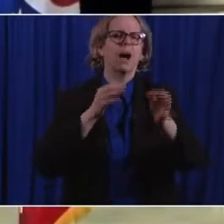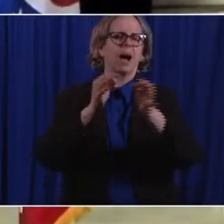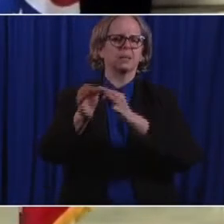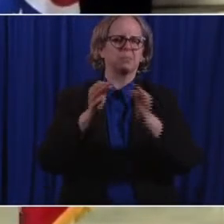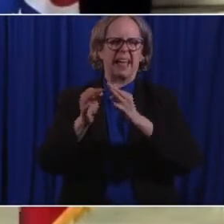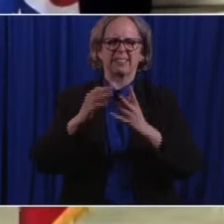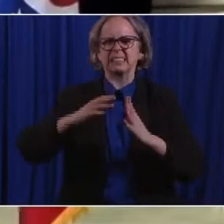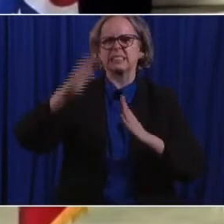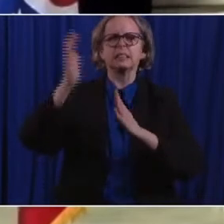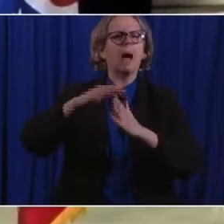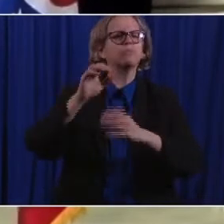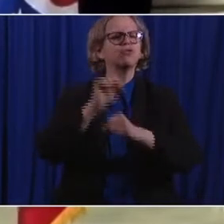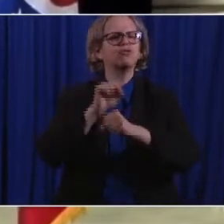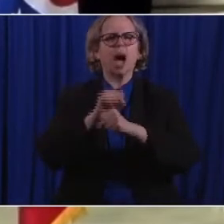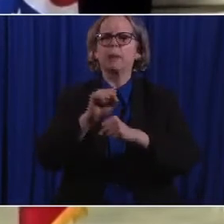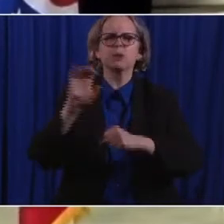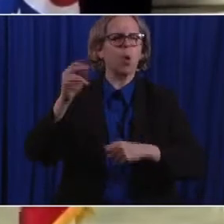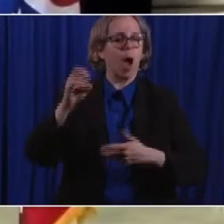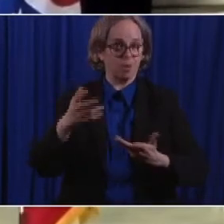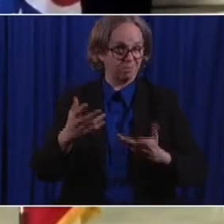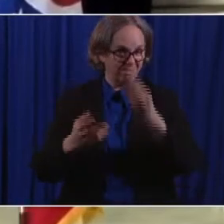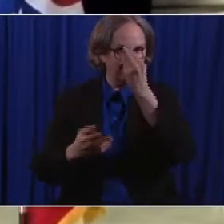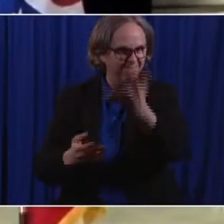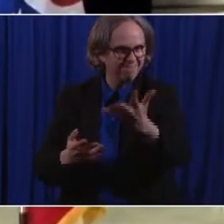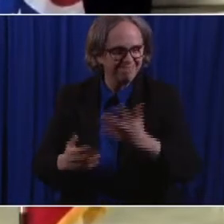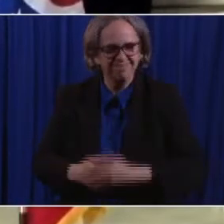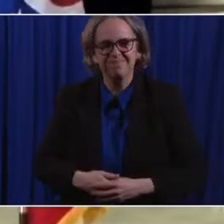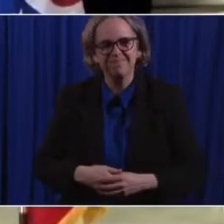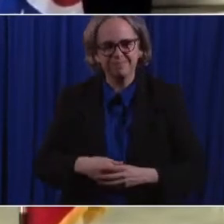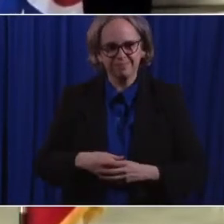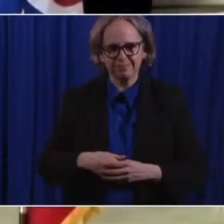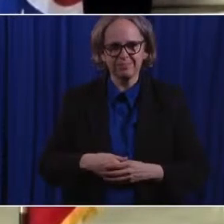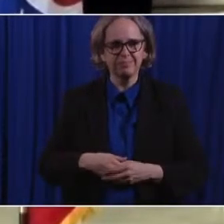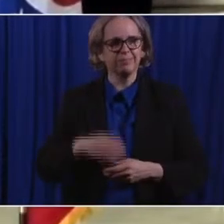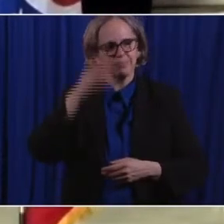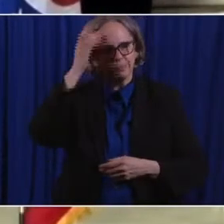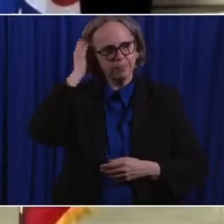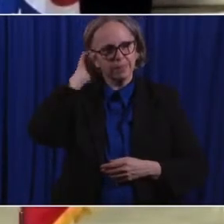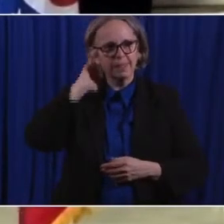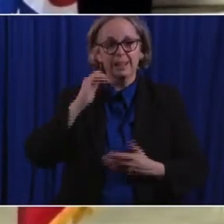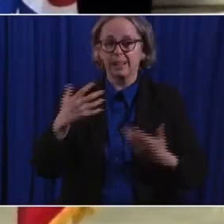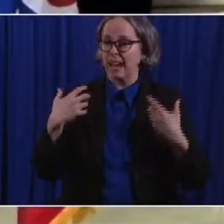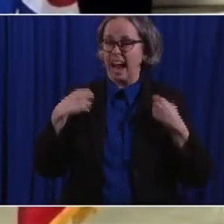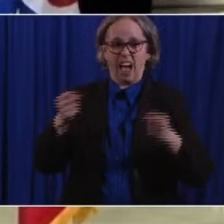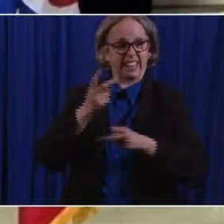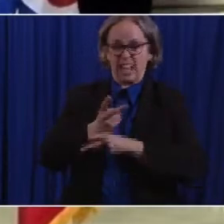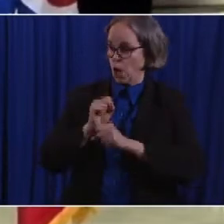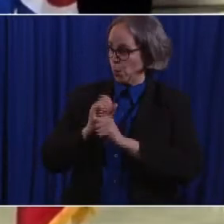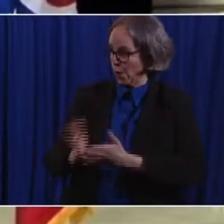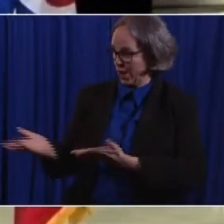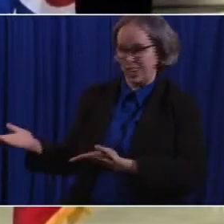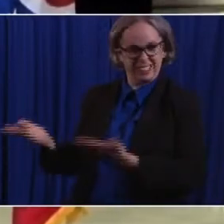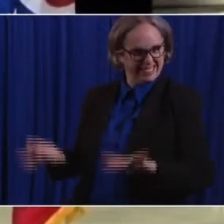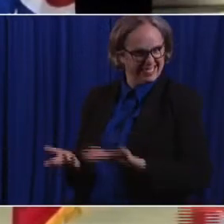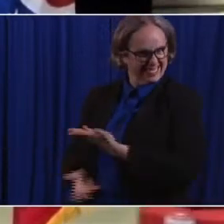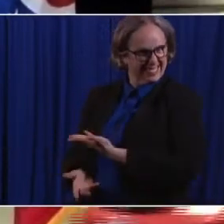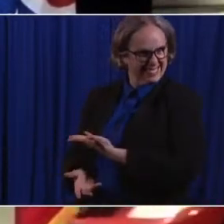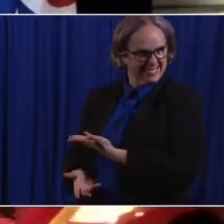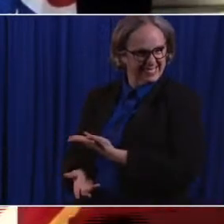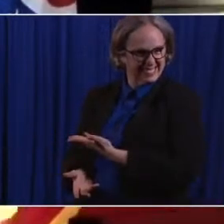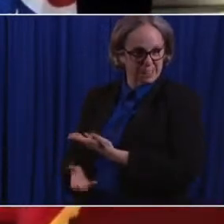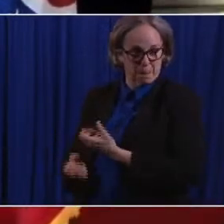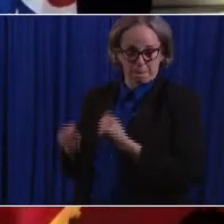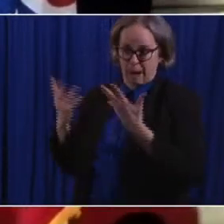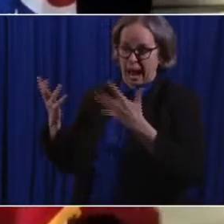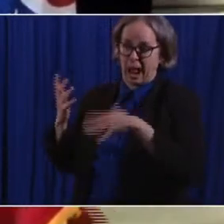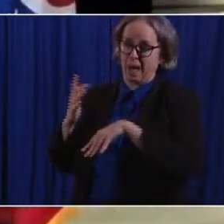Celeste Center with all of these healthcare workers back behind me, because healthcare jobs, there are a lot of them. We need